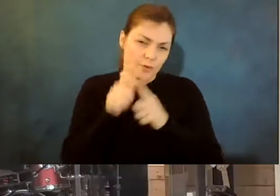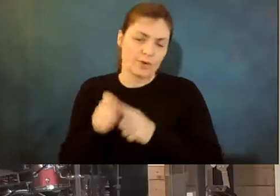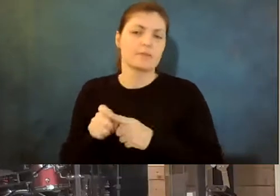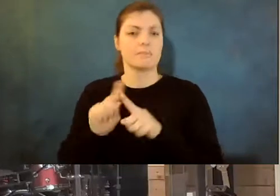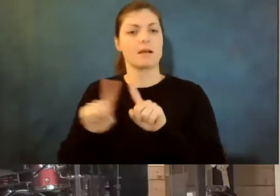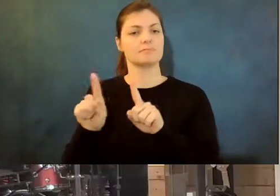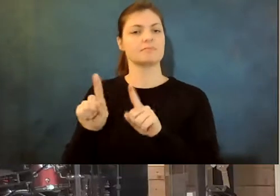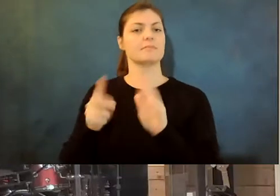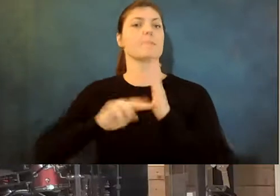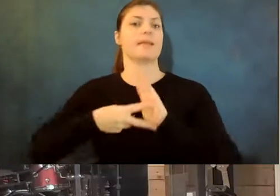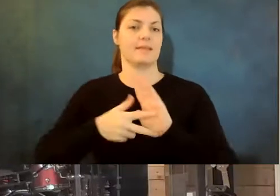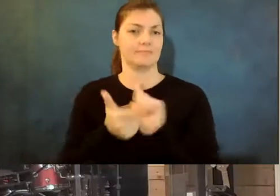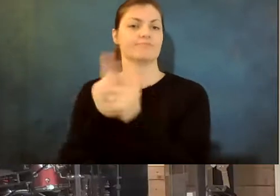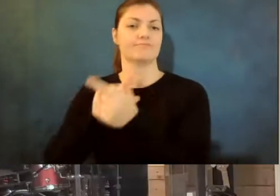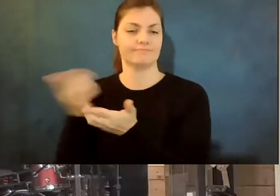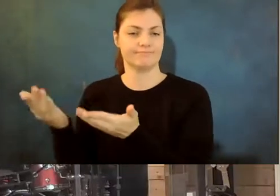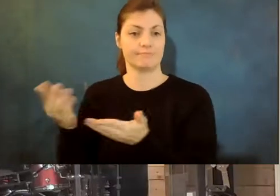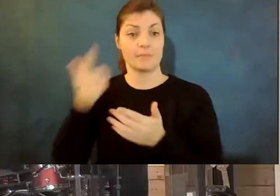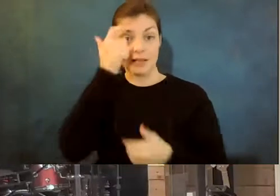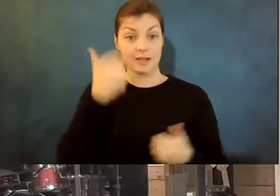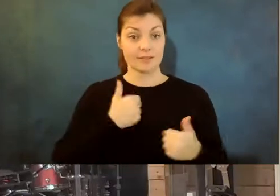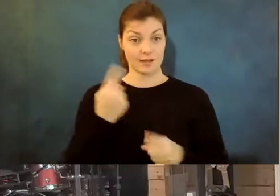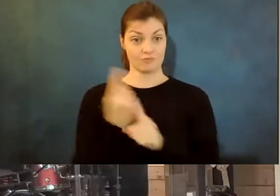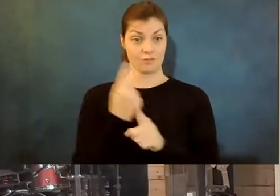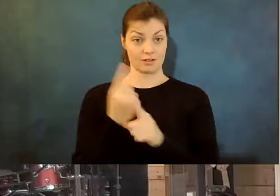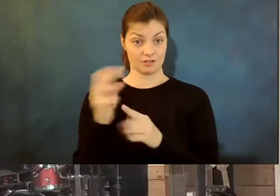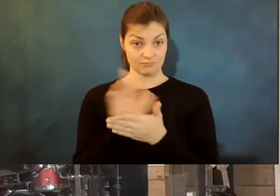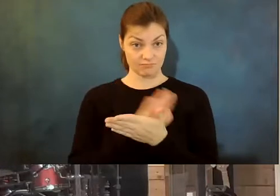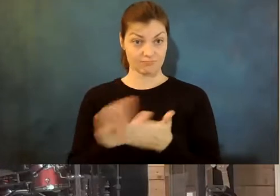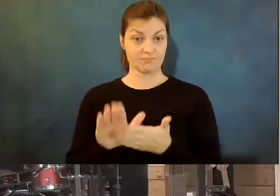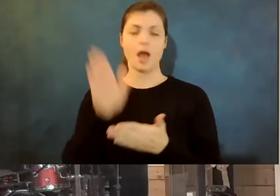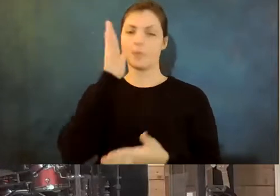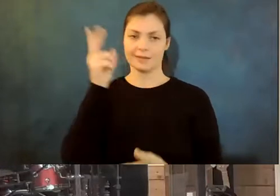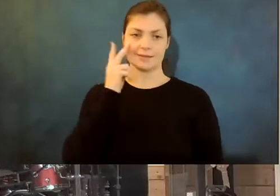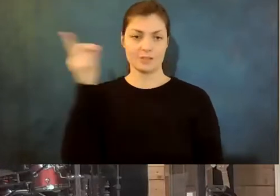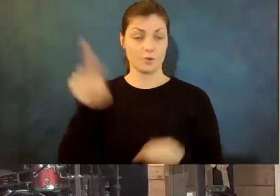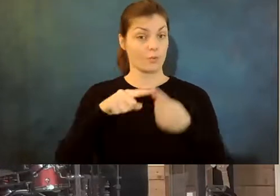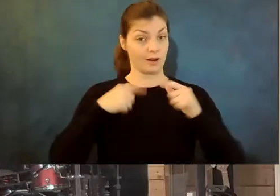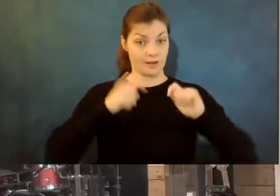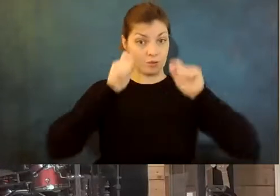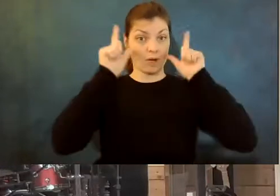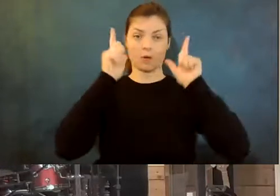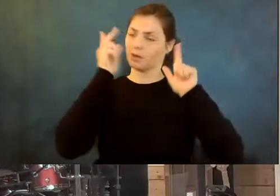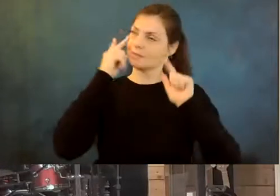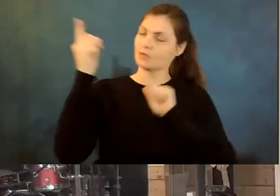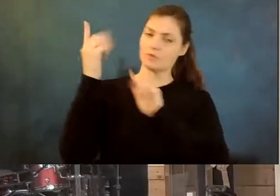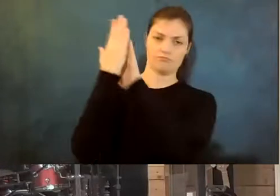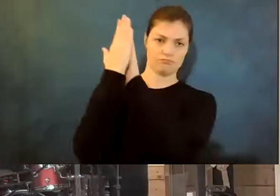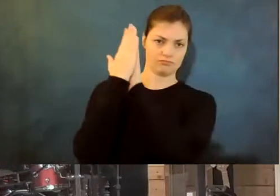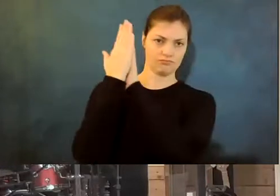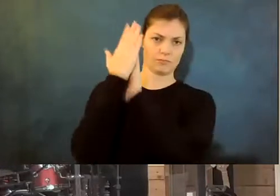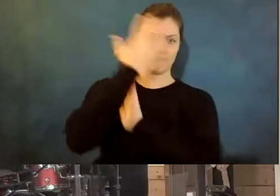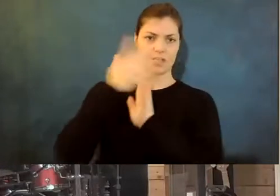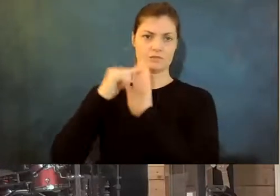here. It says, because I am righteous, I will see you. When I awake, I will see you face to face and